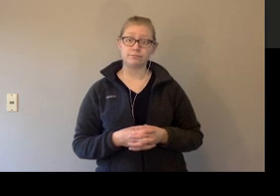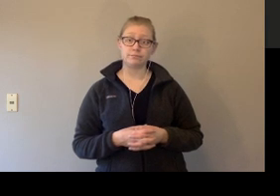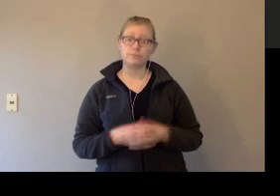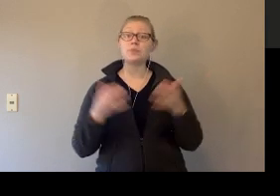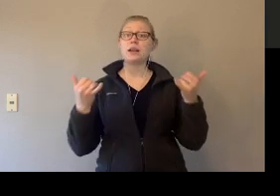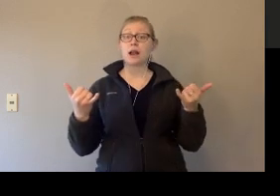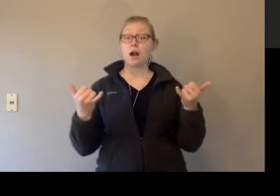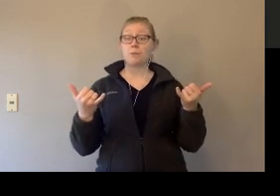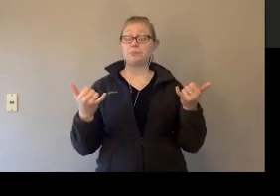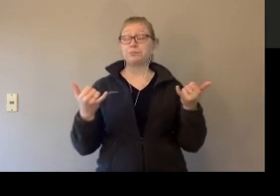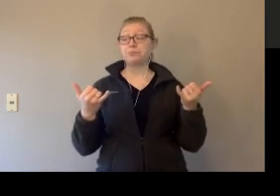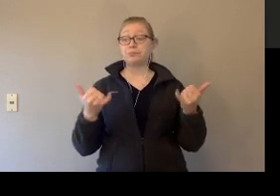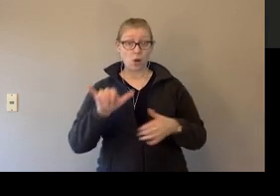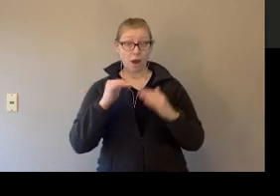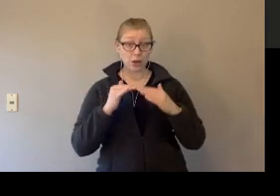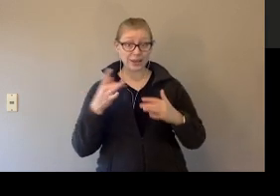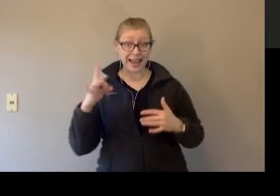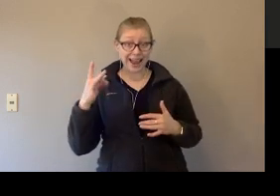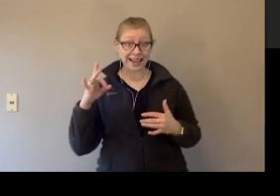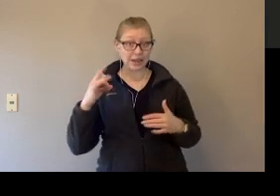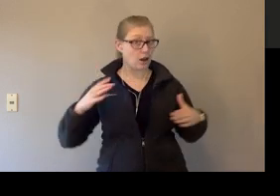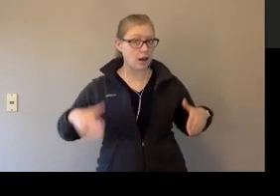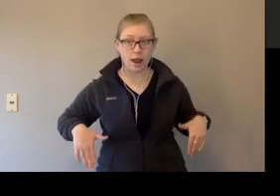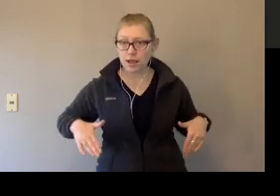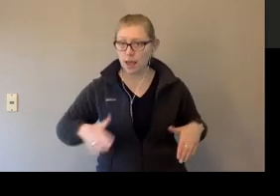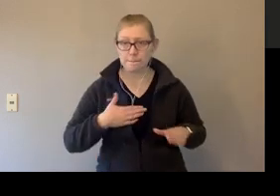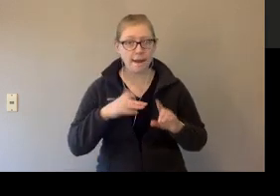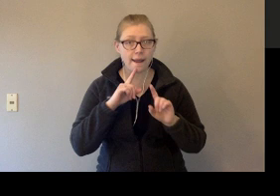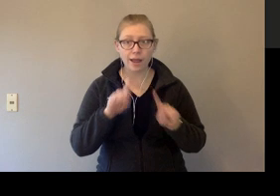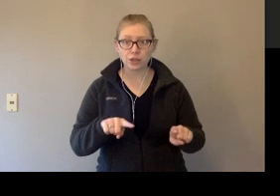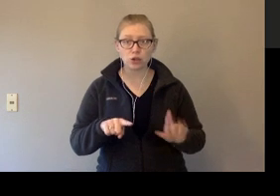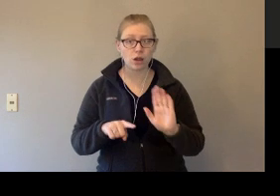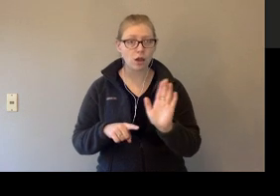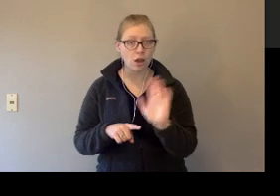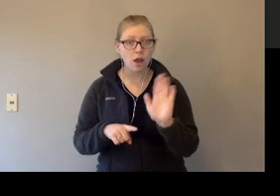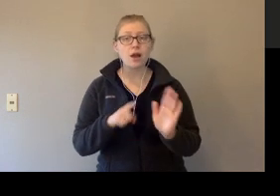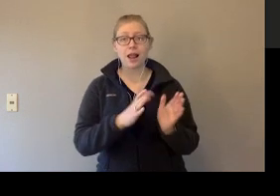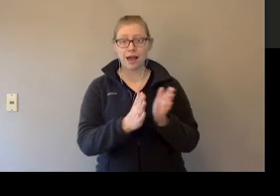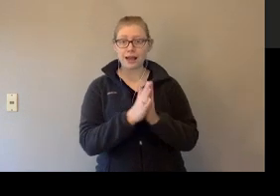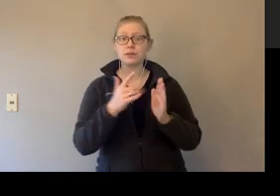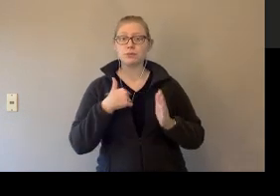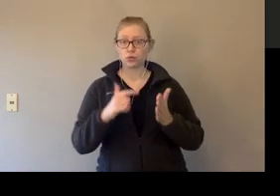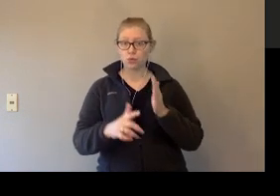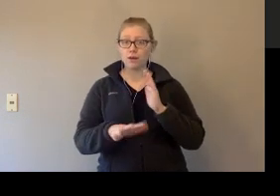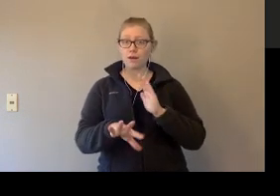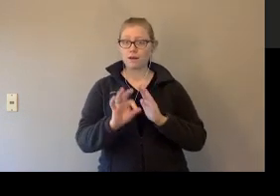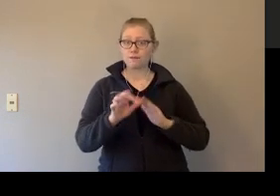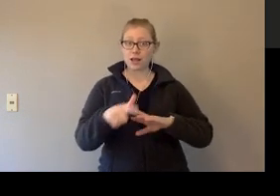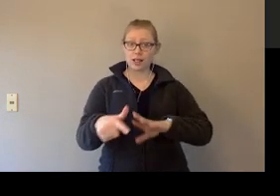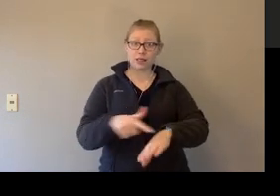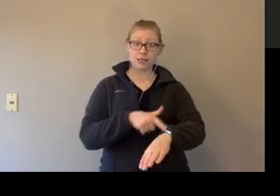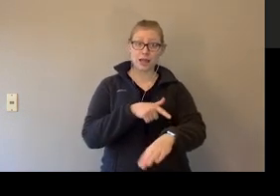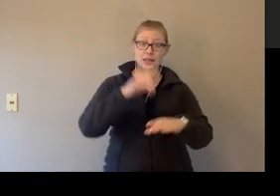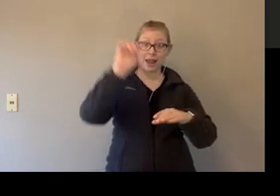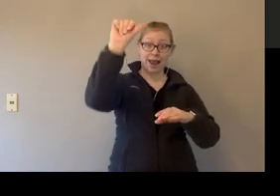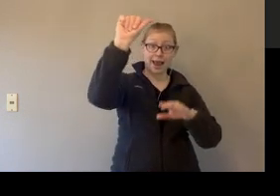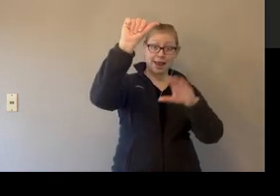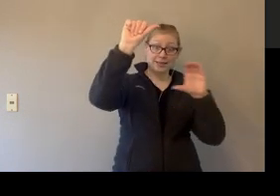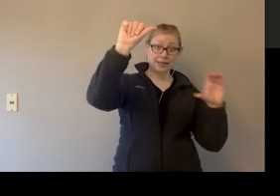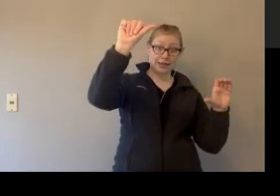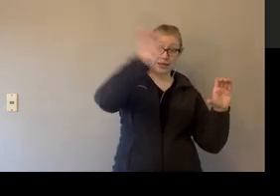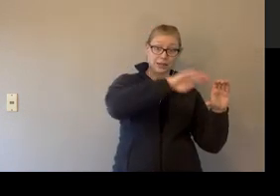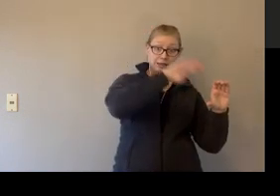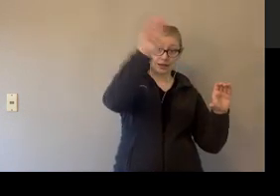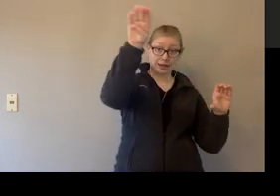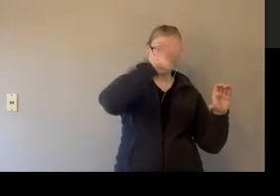Now, y equals 18 is not my answer because it asks me to find the length AC and the length DC.